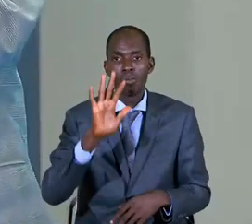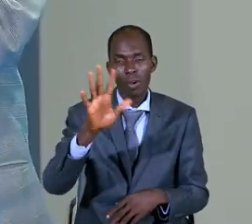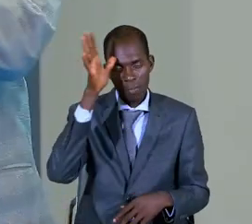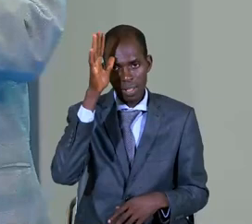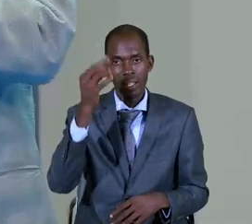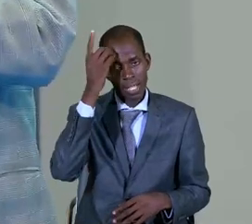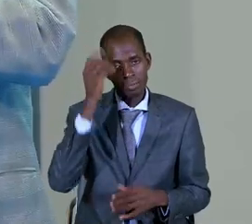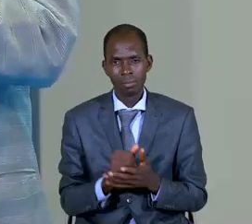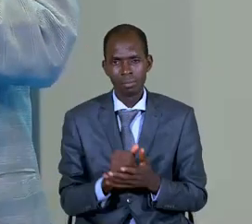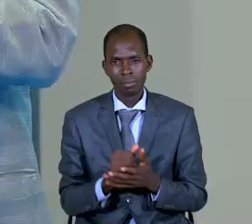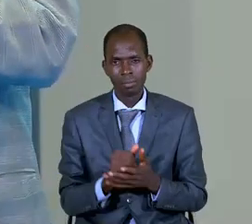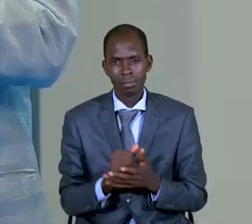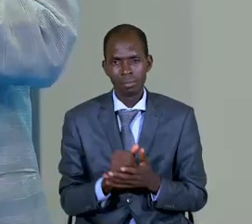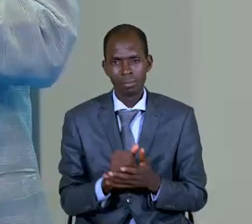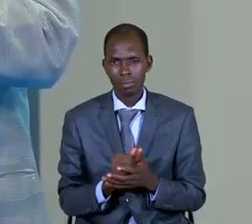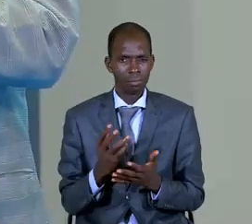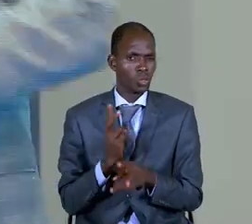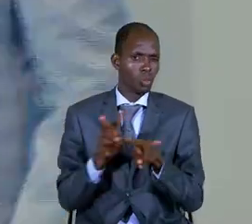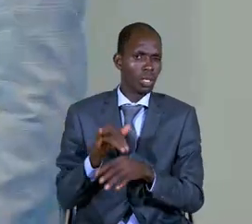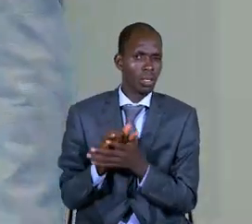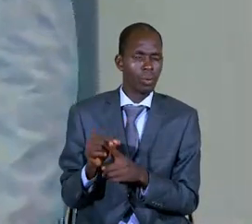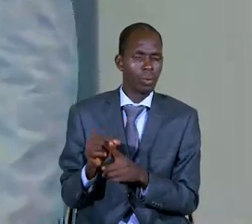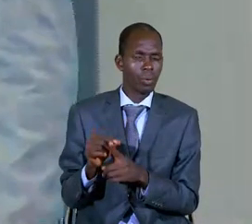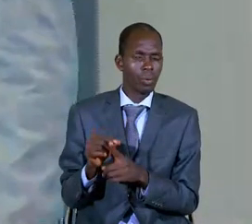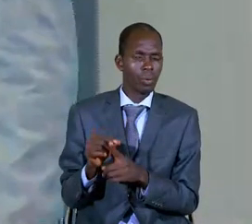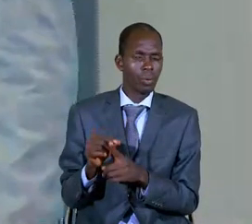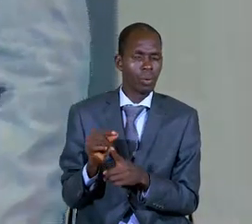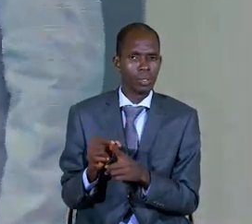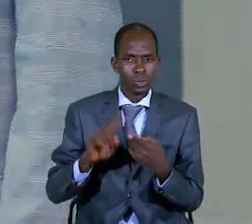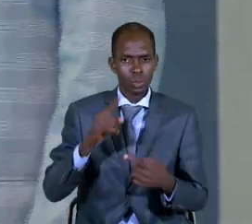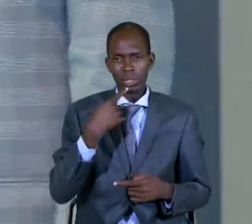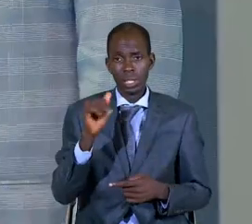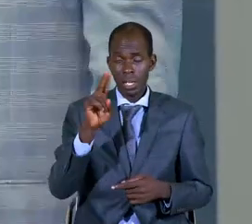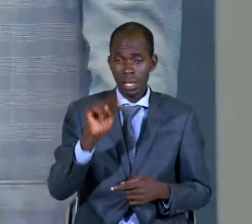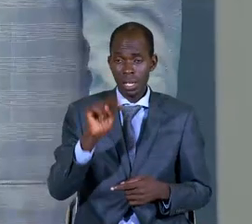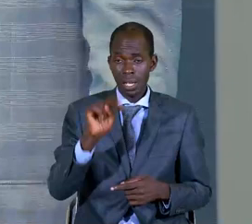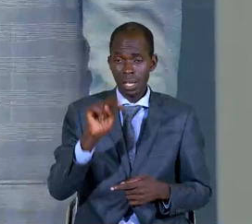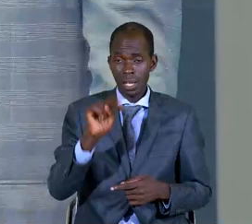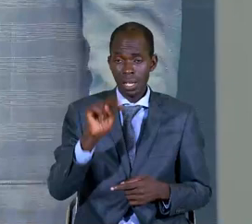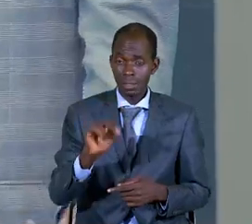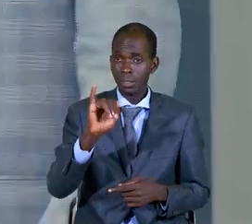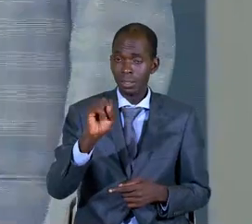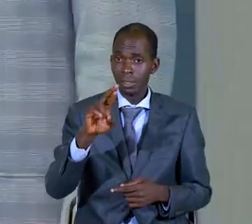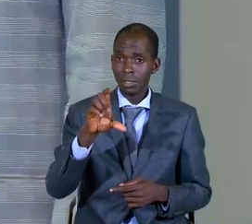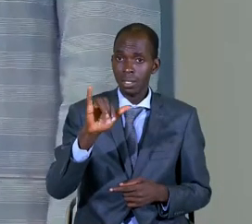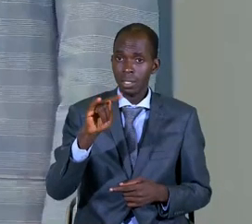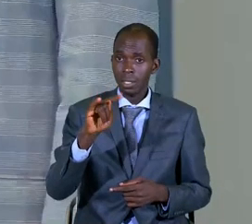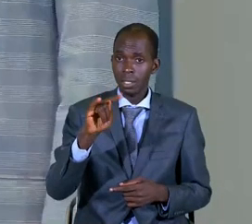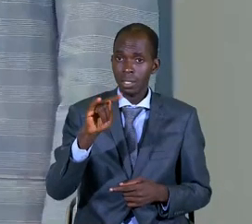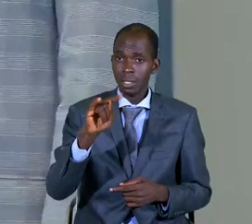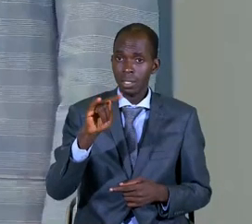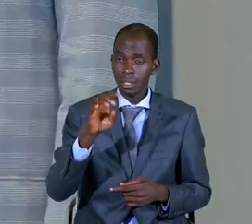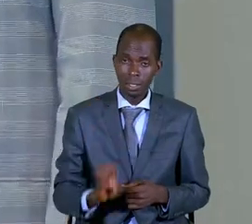devil. Think about that. To tell an Israelite who said, we're descendants